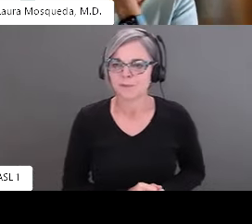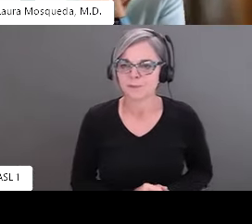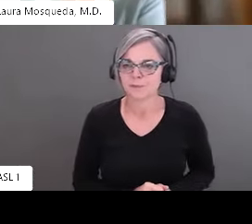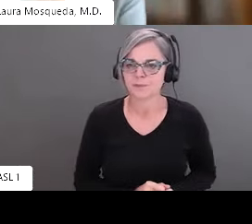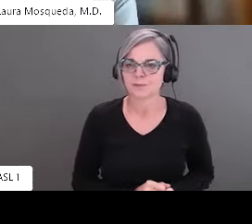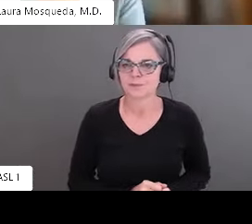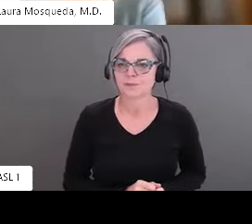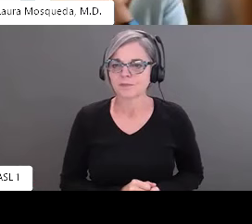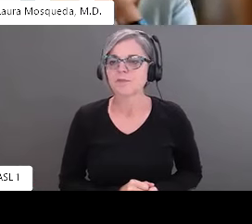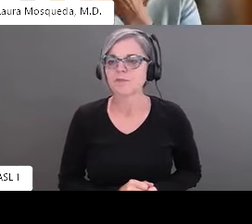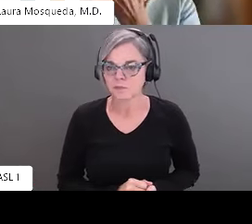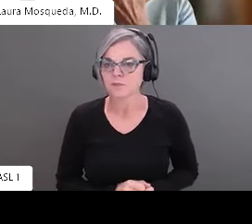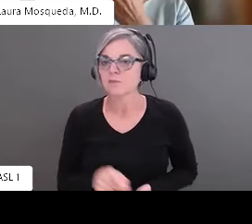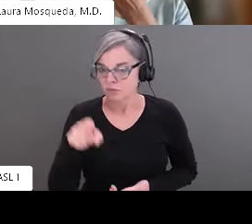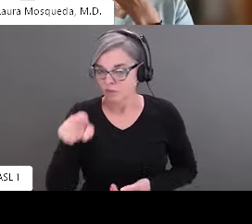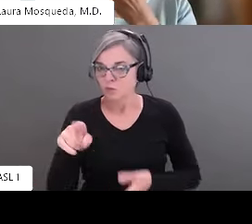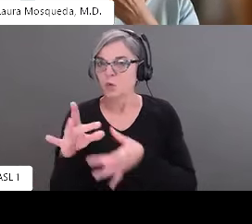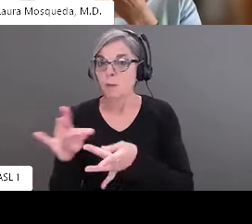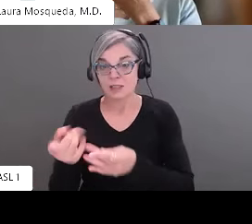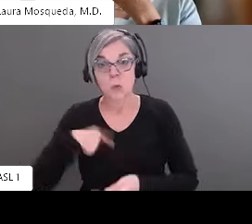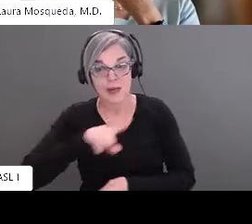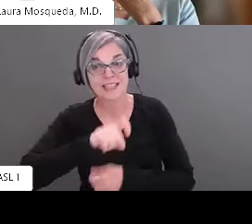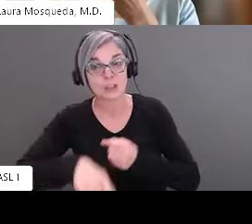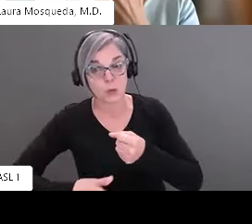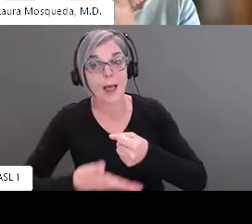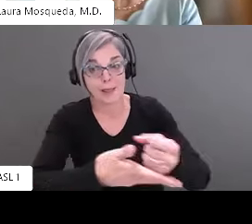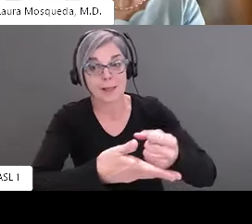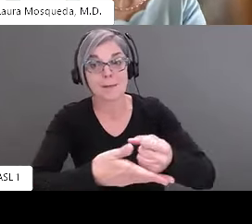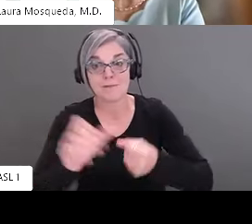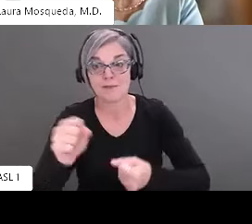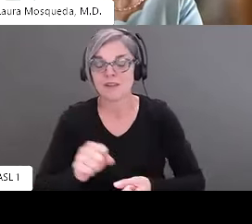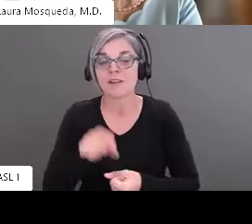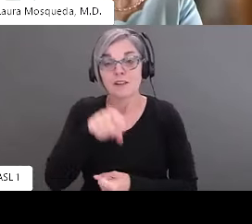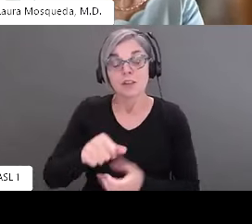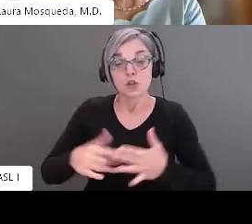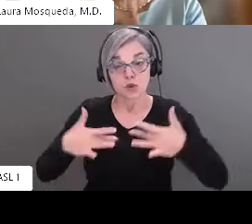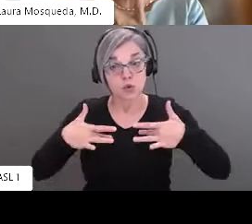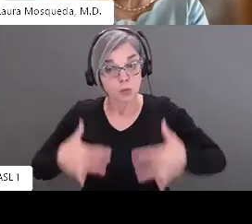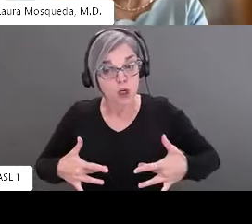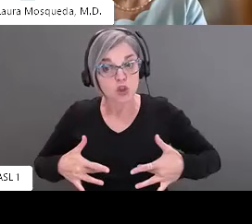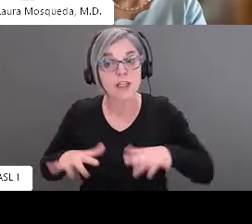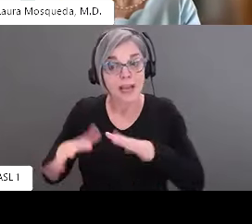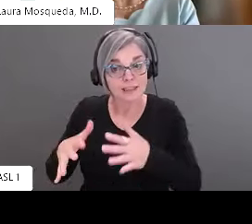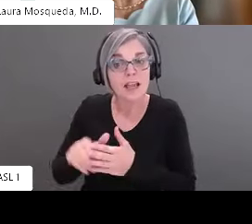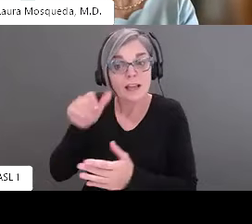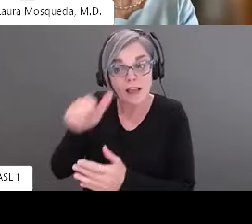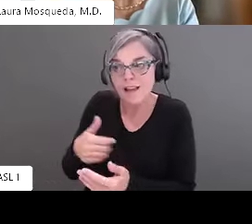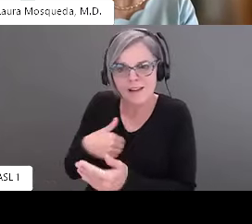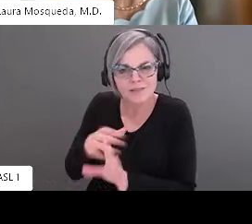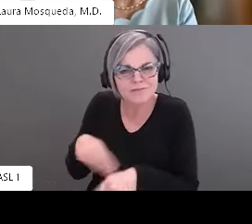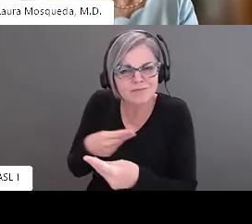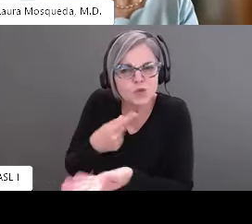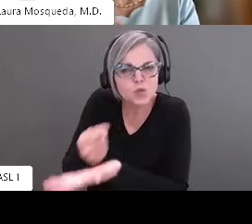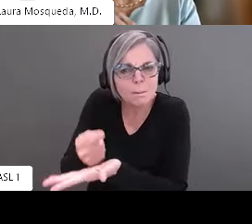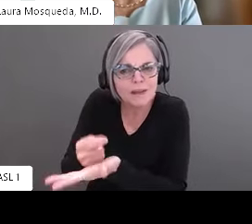We do need to help. And guess what? Depression and anxiety, those are treatable illnesses. There are caregiver support